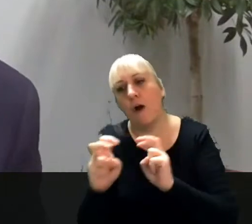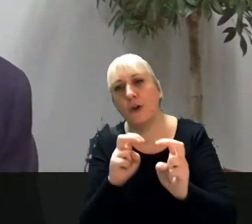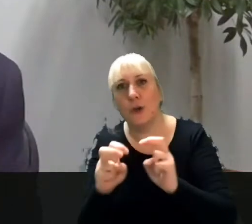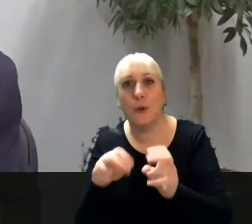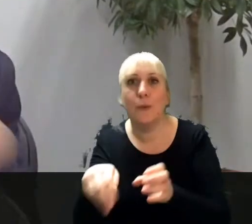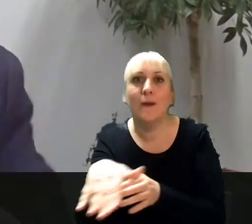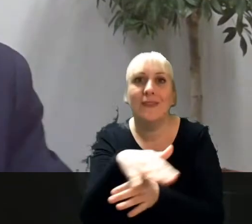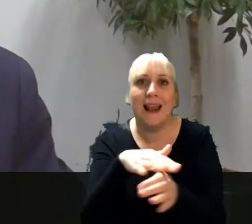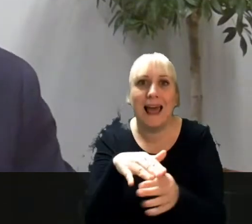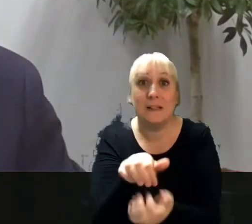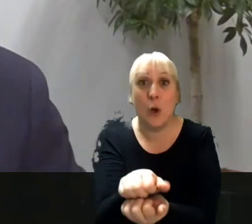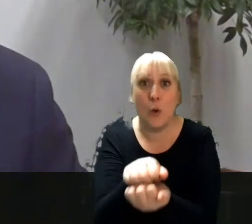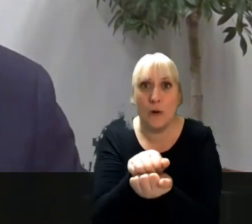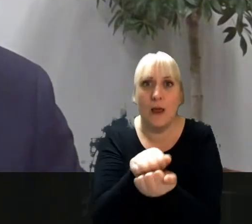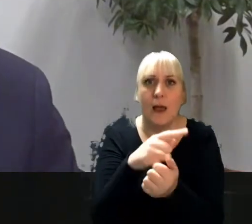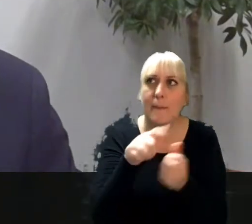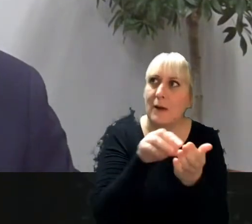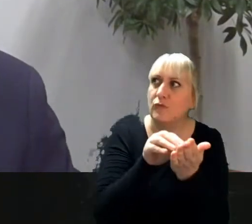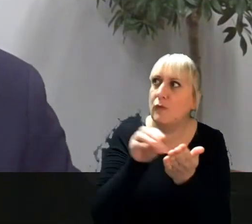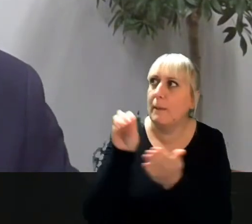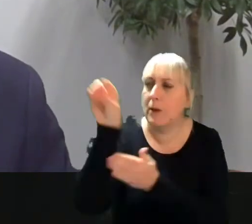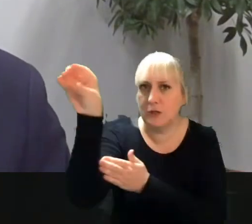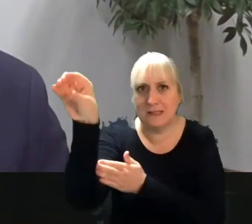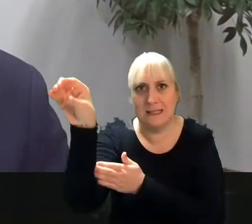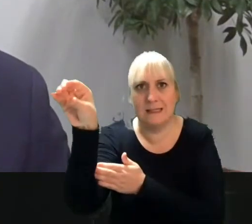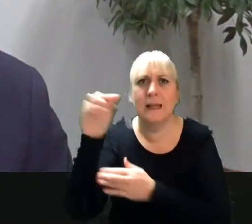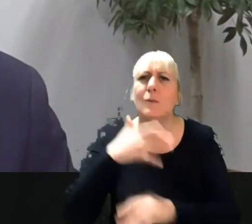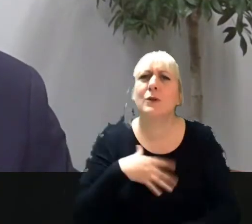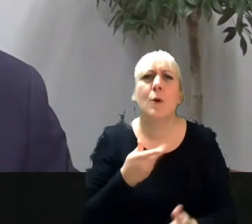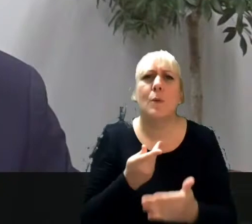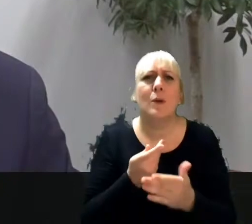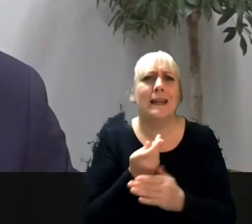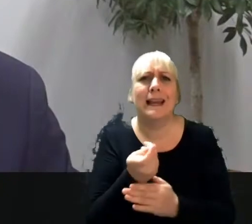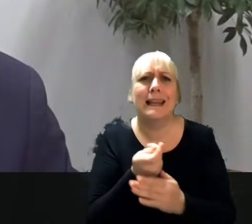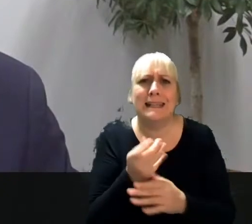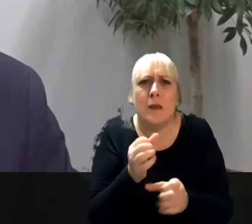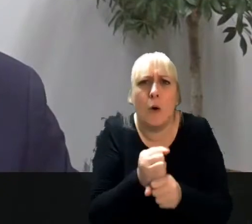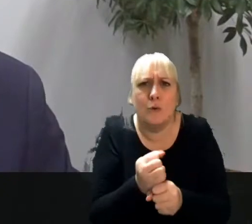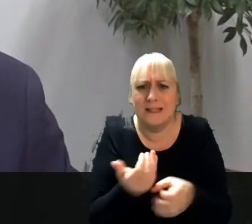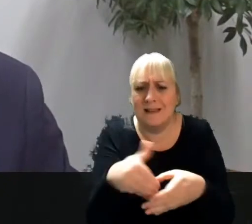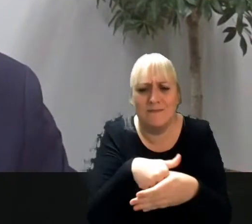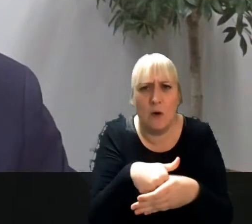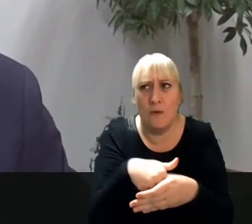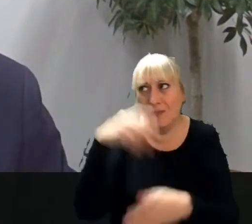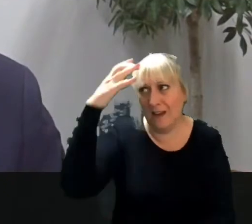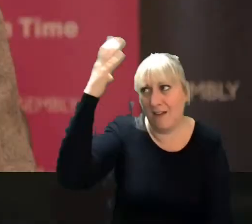reimbursing them. We don't want you caught in the crossfire in the meantime. The government's got to step in. Nobody else can.